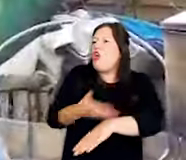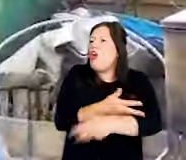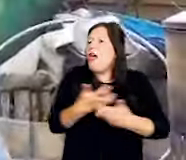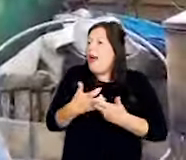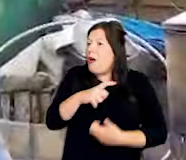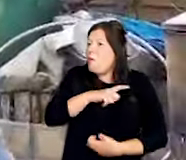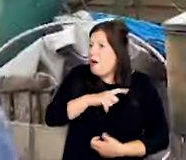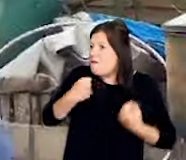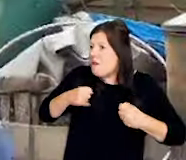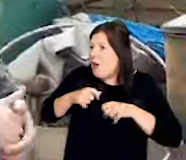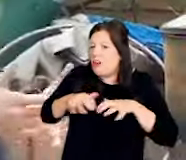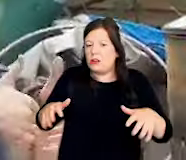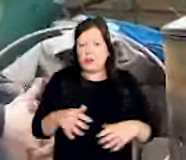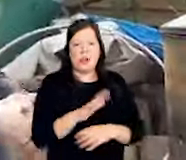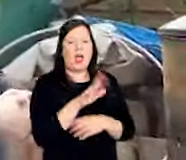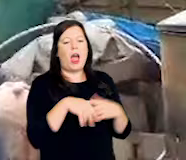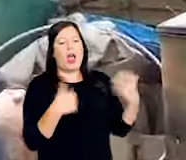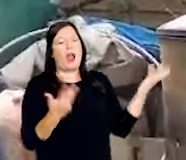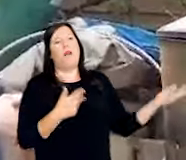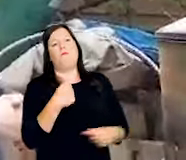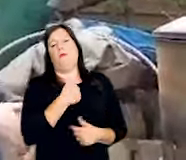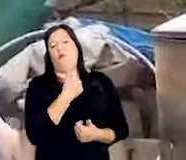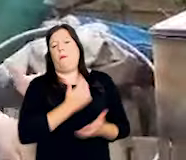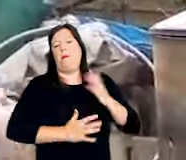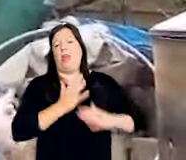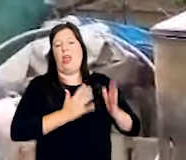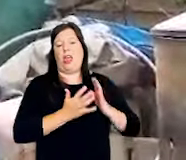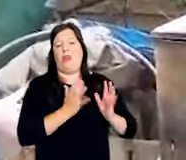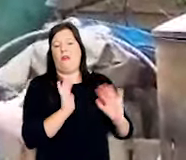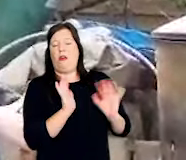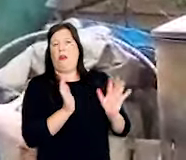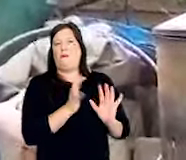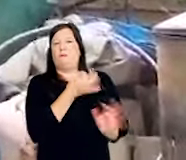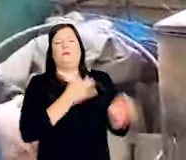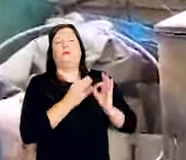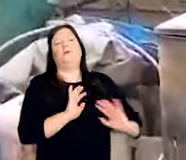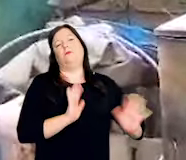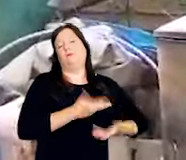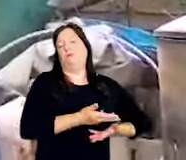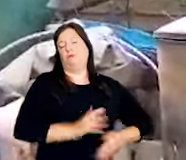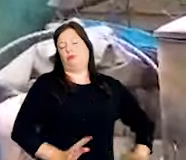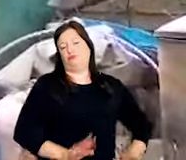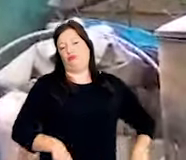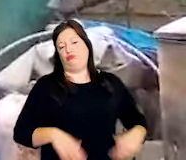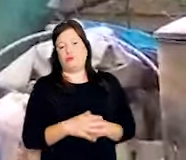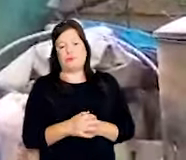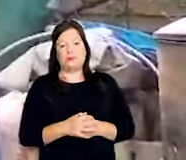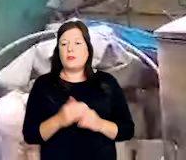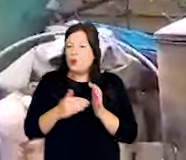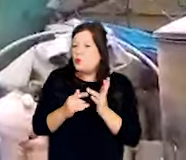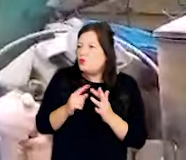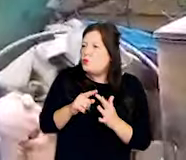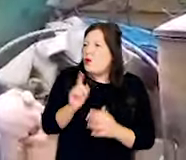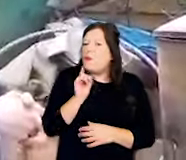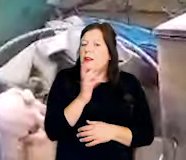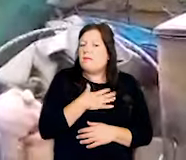virus? No, I'm out for good behaviour. Yeah, but come on. I'll talk about that. That Zoe girl's nice,